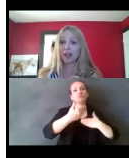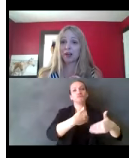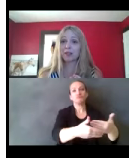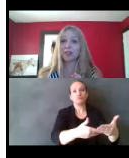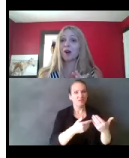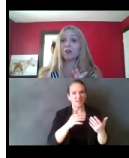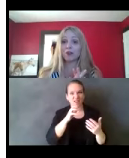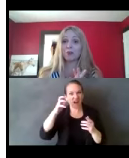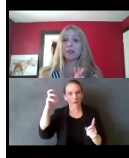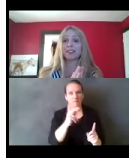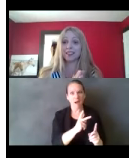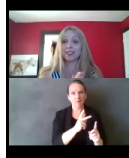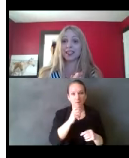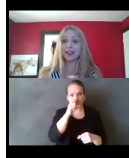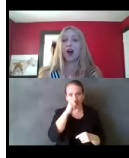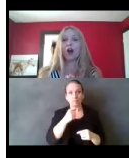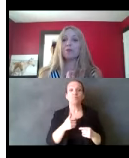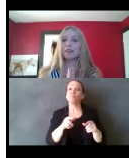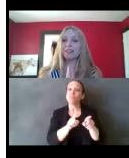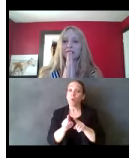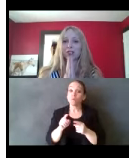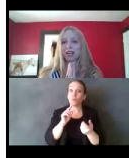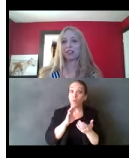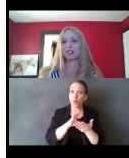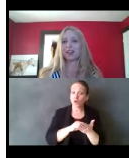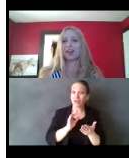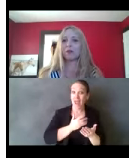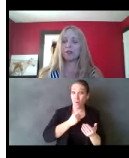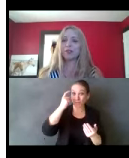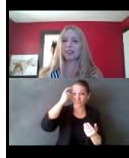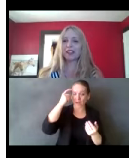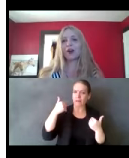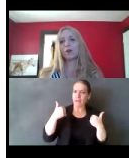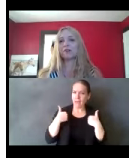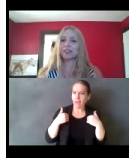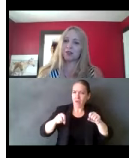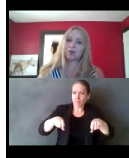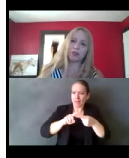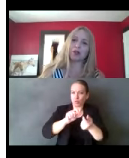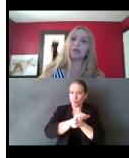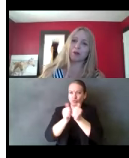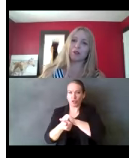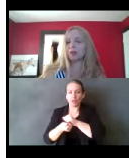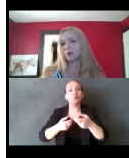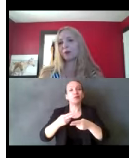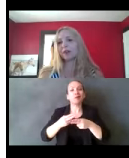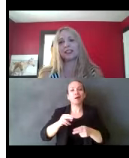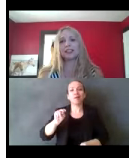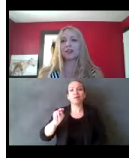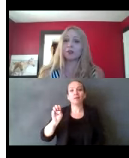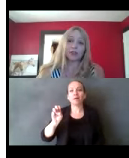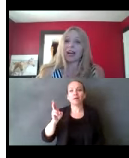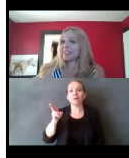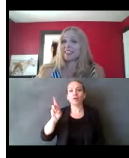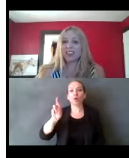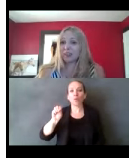all the time, but it's called neuroplasticity. Our brains can change. We used to think, oh, if this was what's going on with you, you